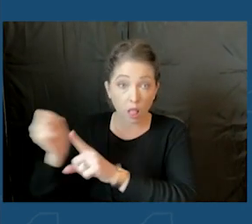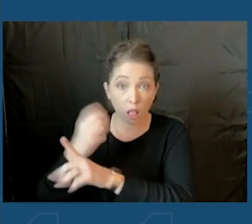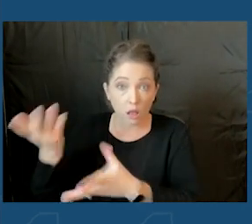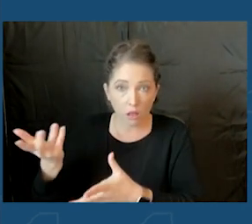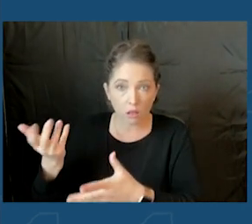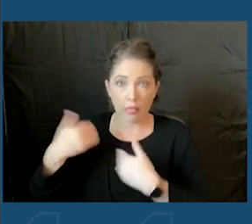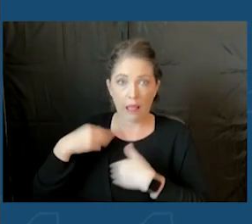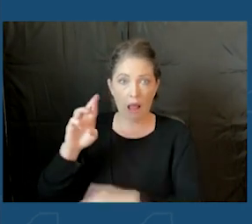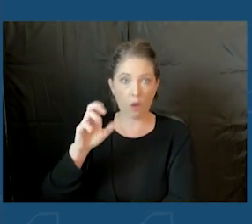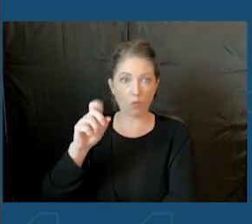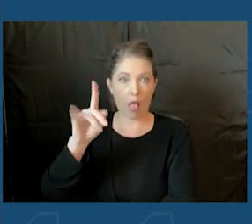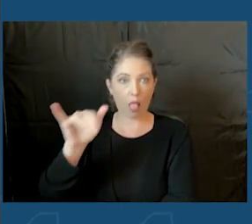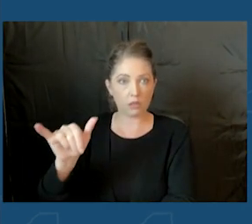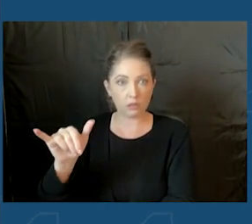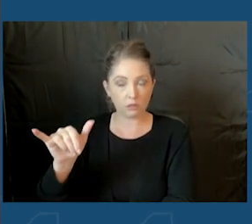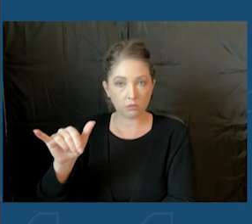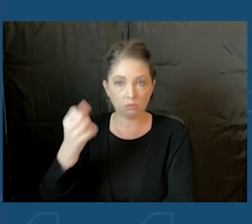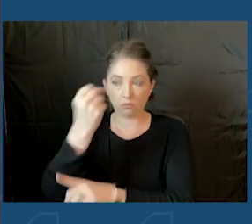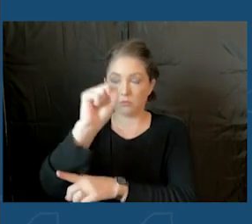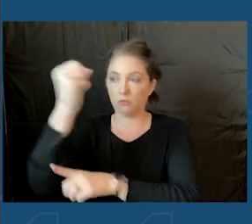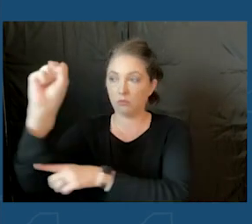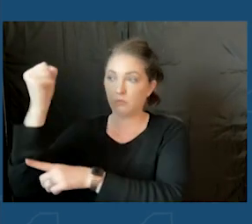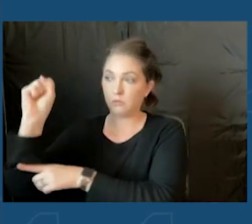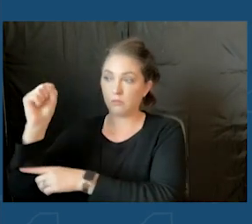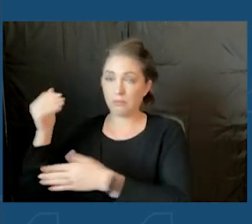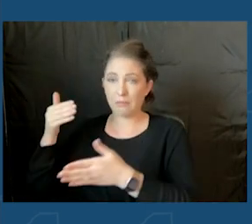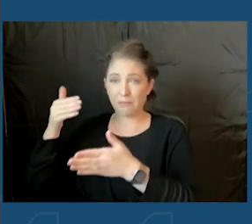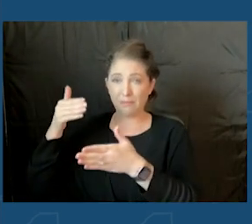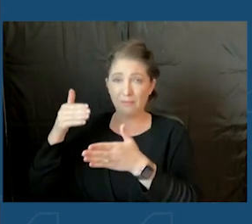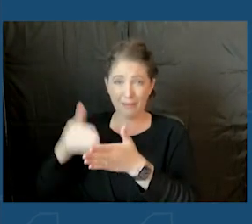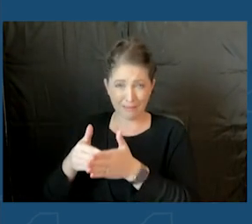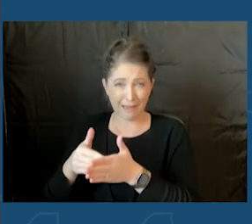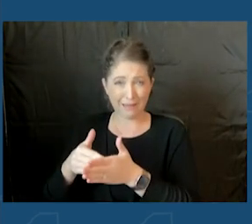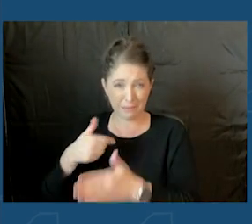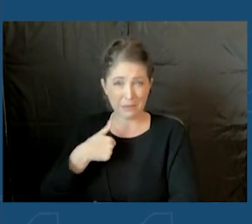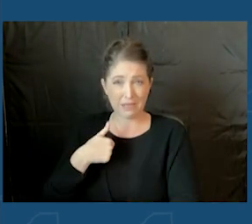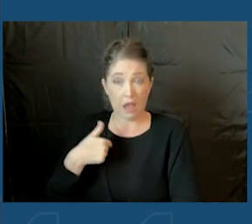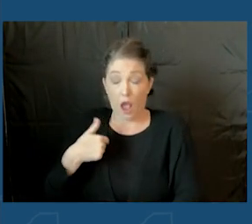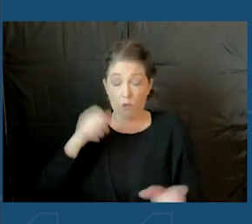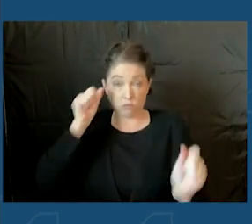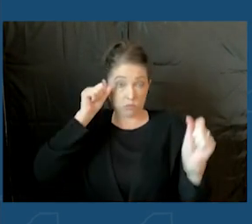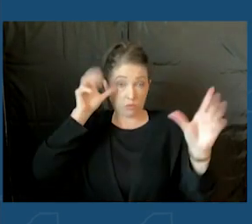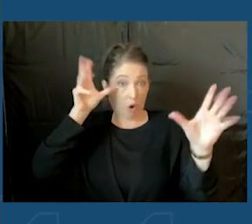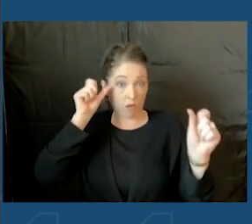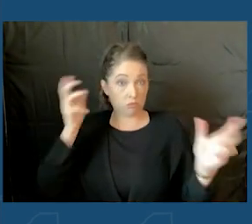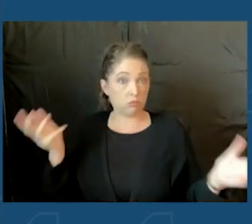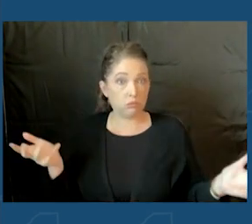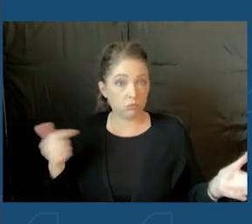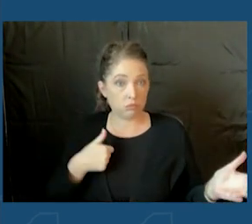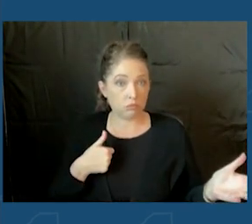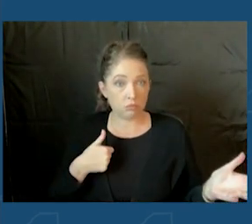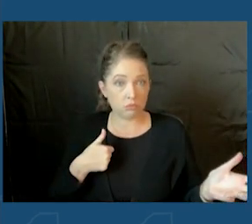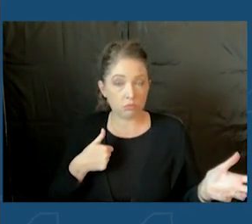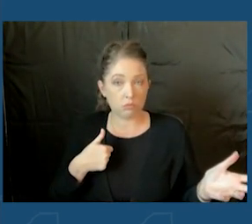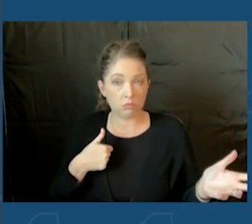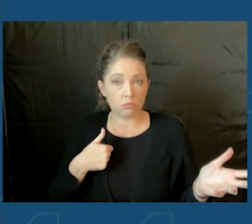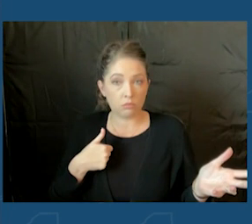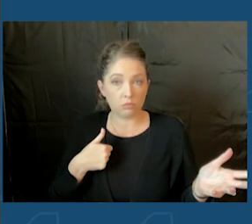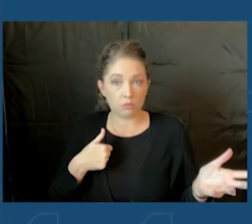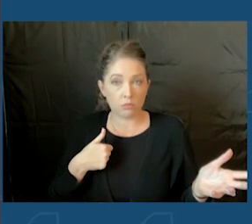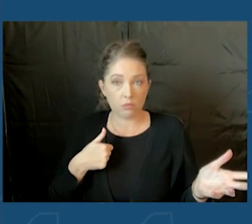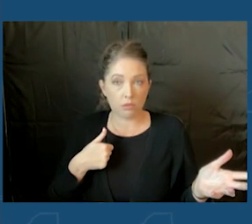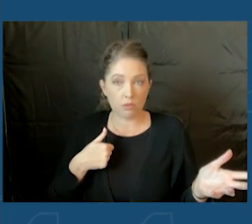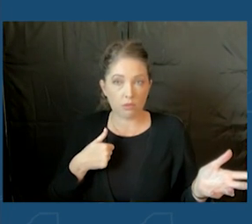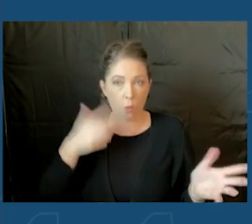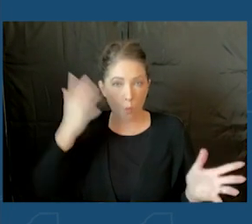rallies against my actually having the nerve. I was shocked to carry a bill that